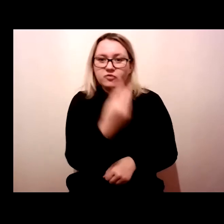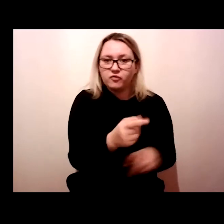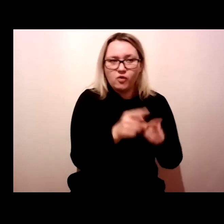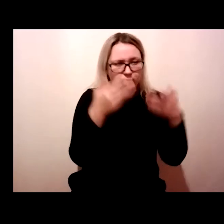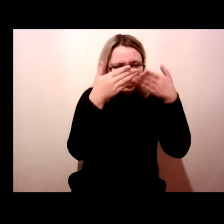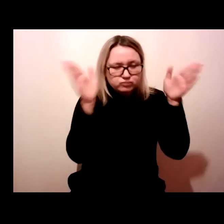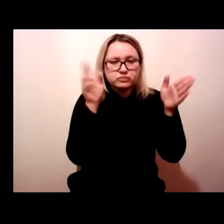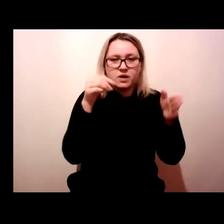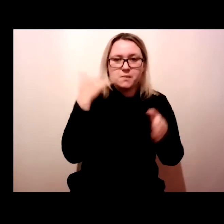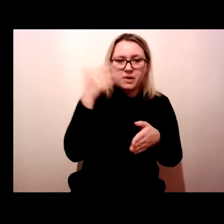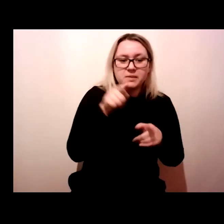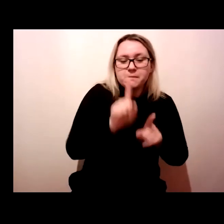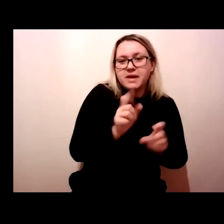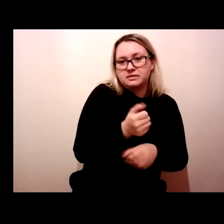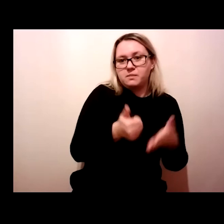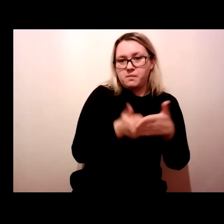Adults